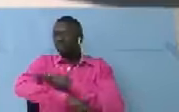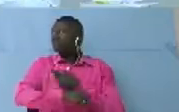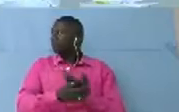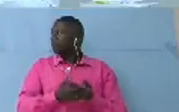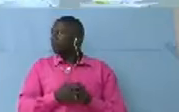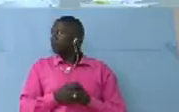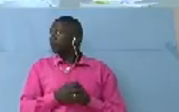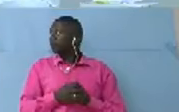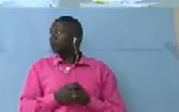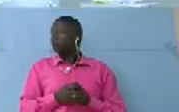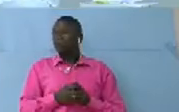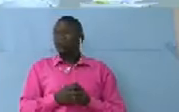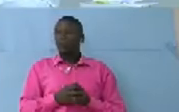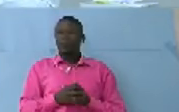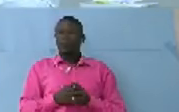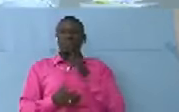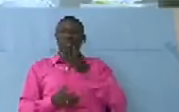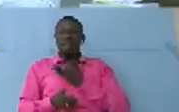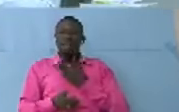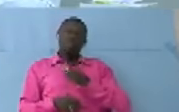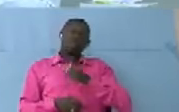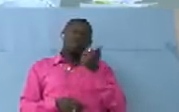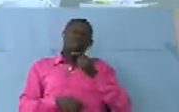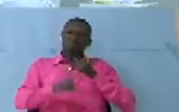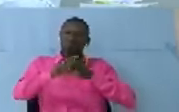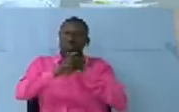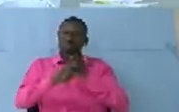So, did you sustain any other injury?